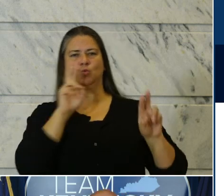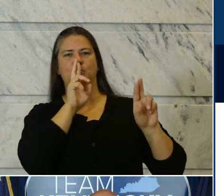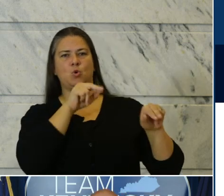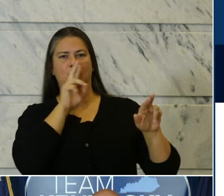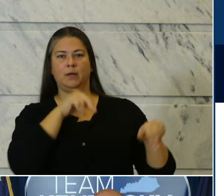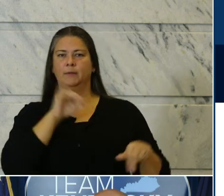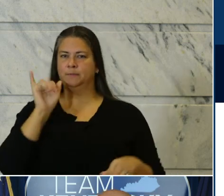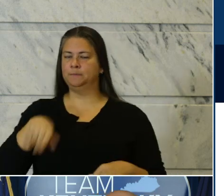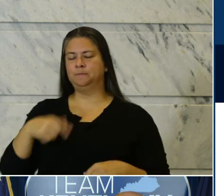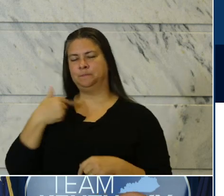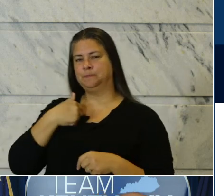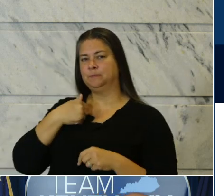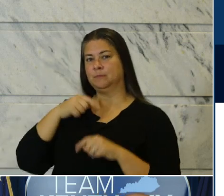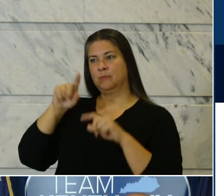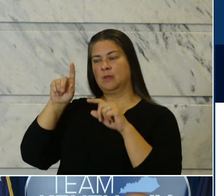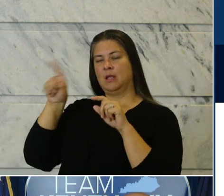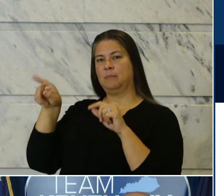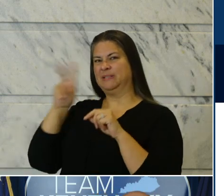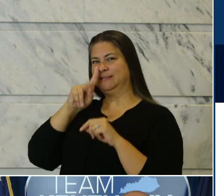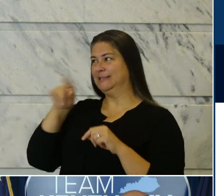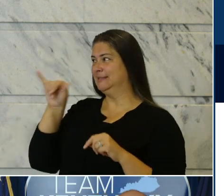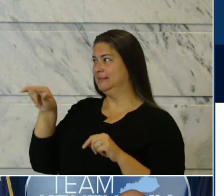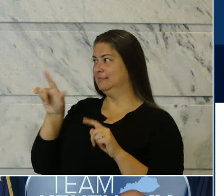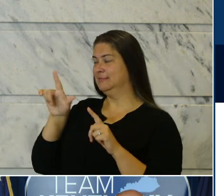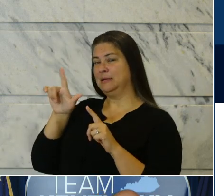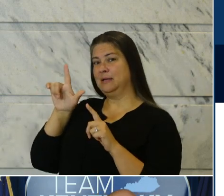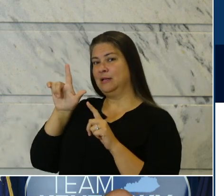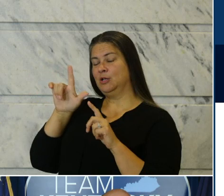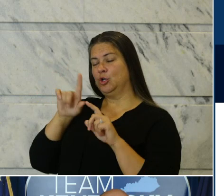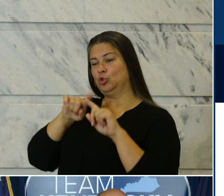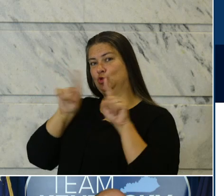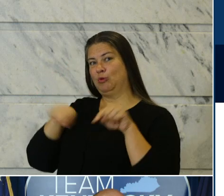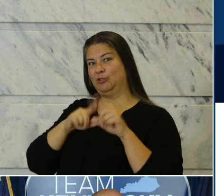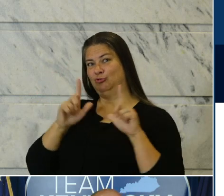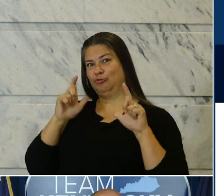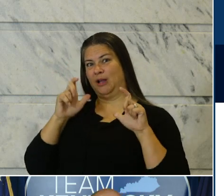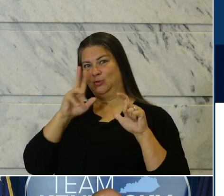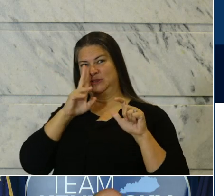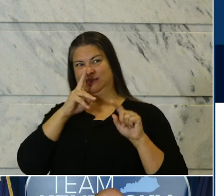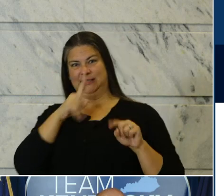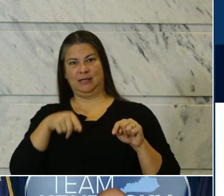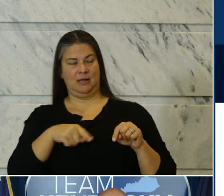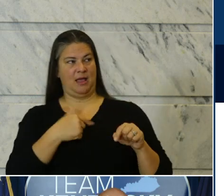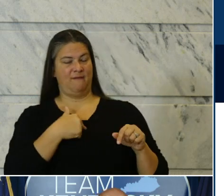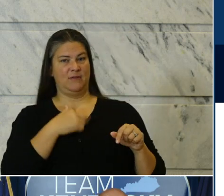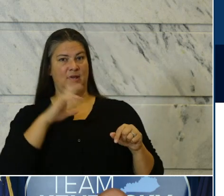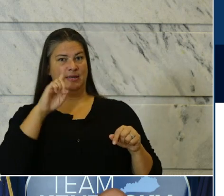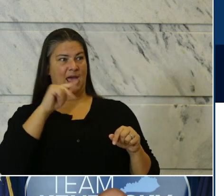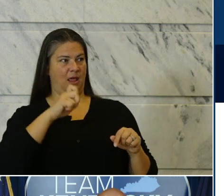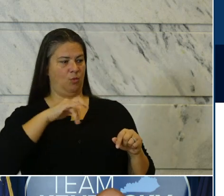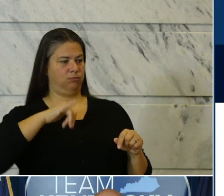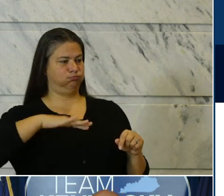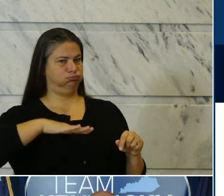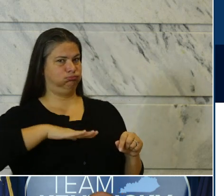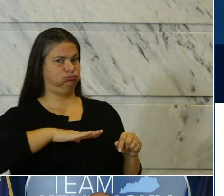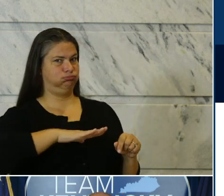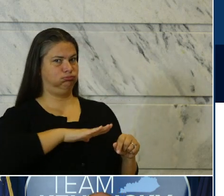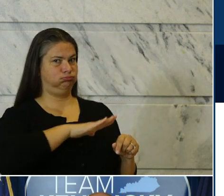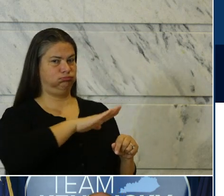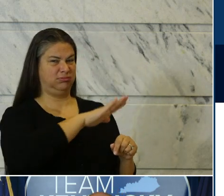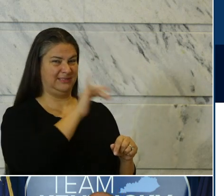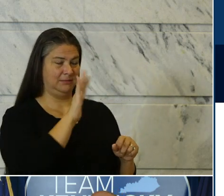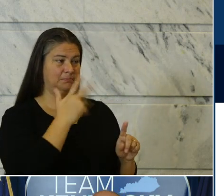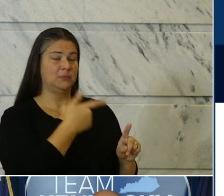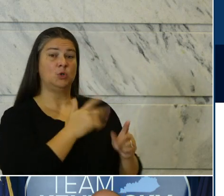came here. You'll see a huge spike up in the data on the right-hand side. That's what you would expect. In the interest of clarity, the schools